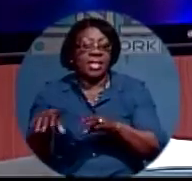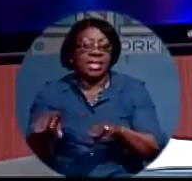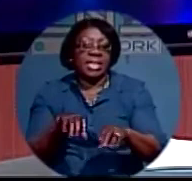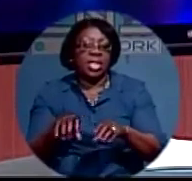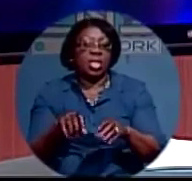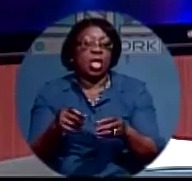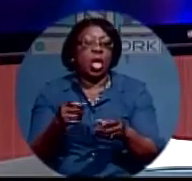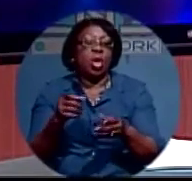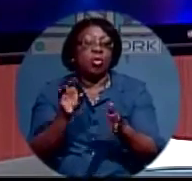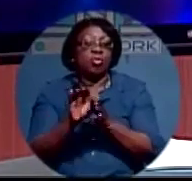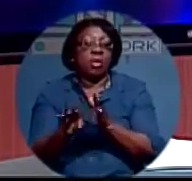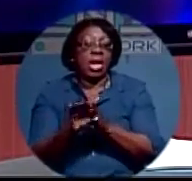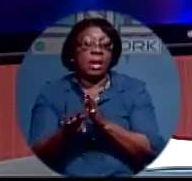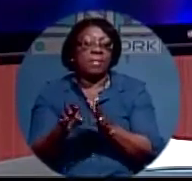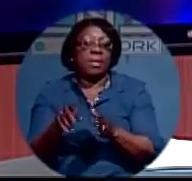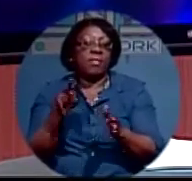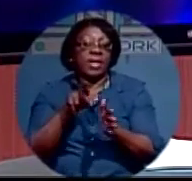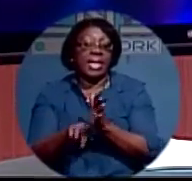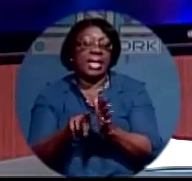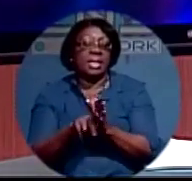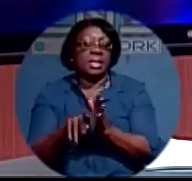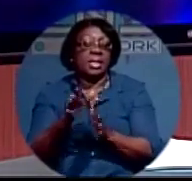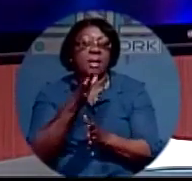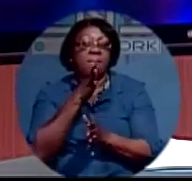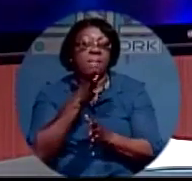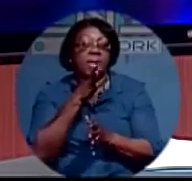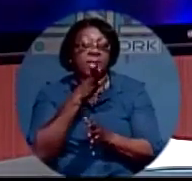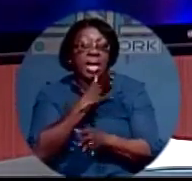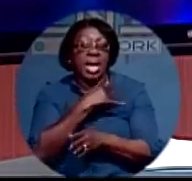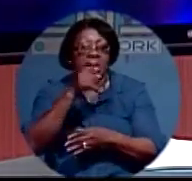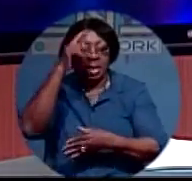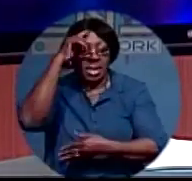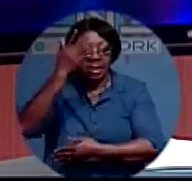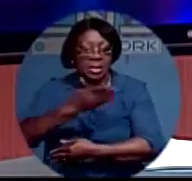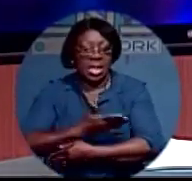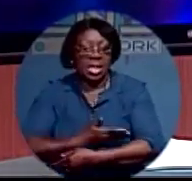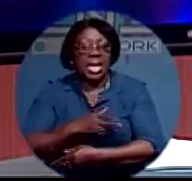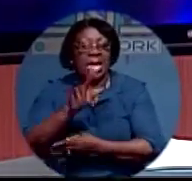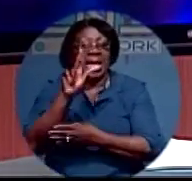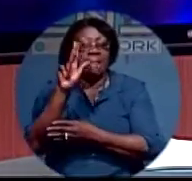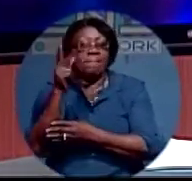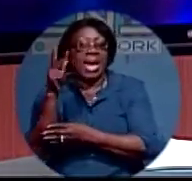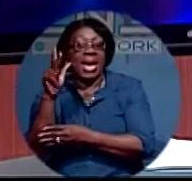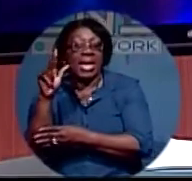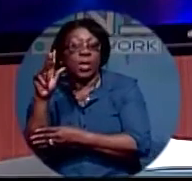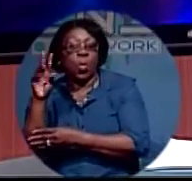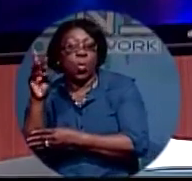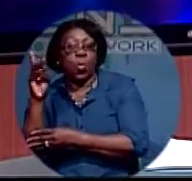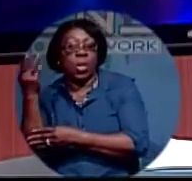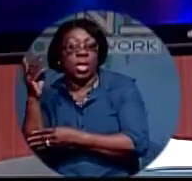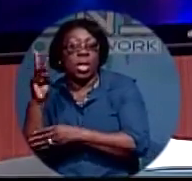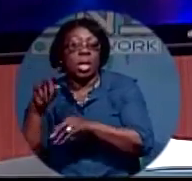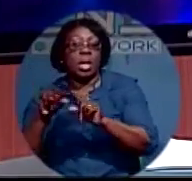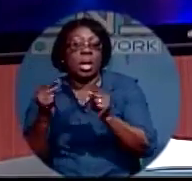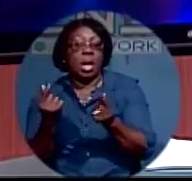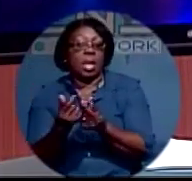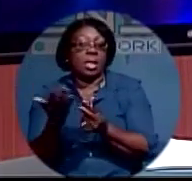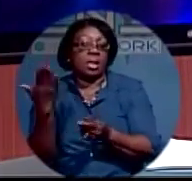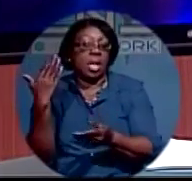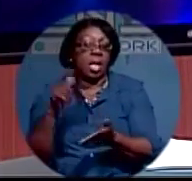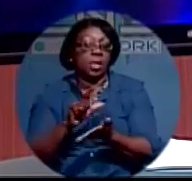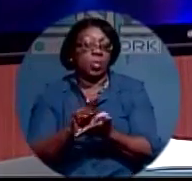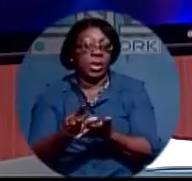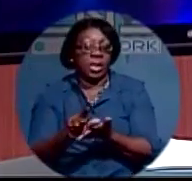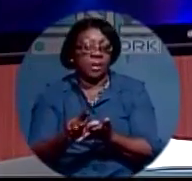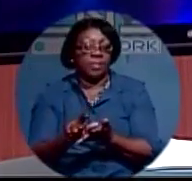week. Officers arrested the men ages 30, 28, and 20 years after finding them with the weapon and ammo around